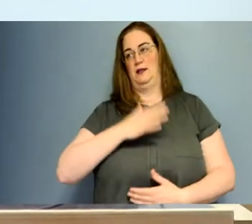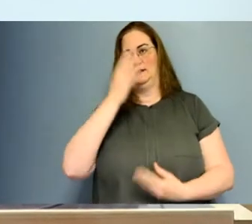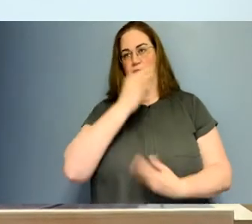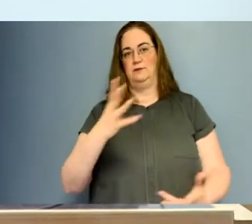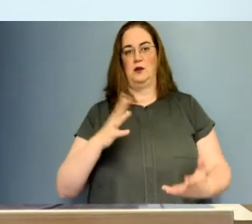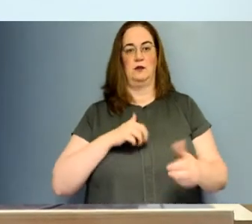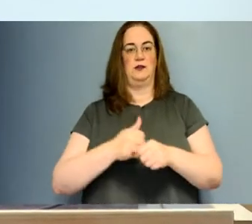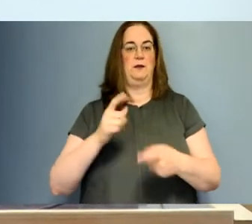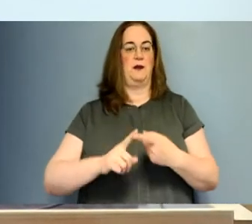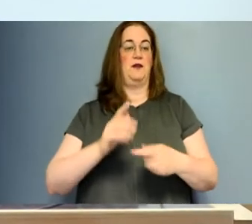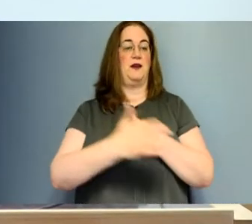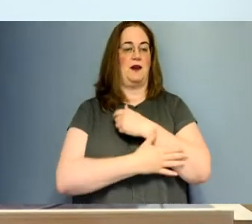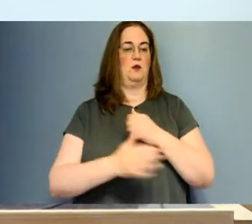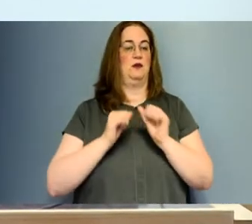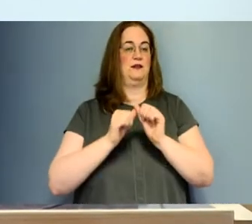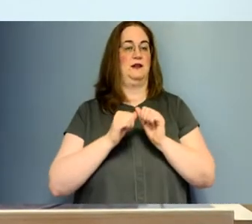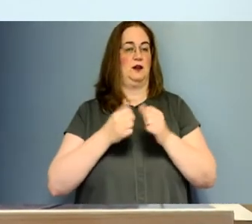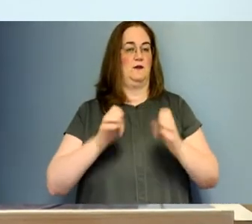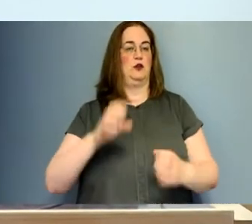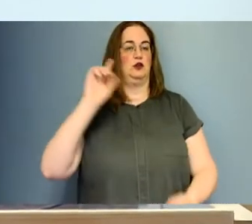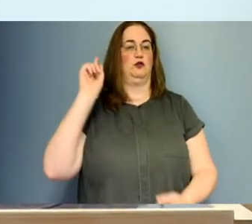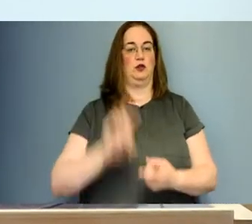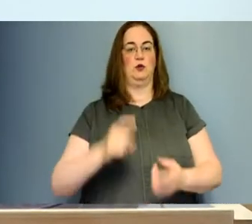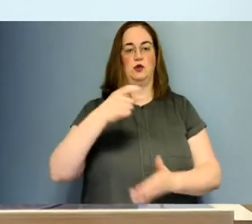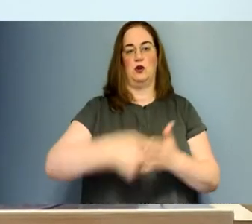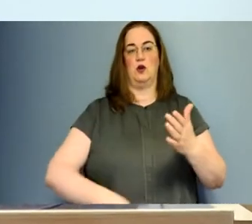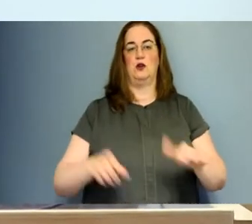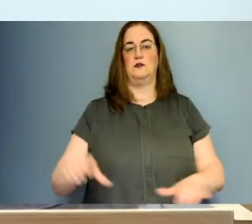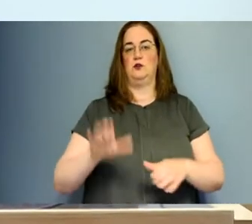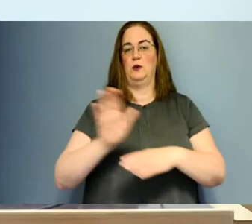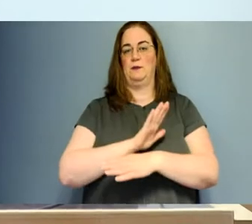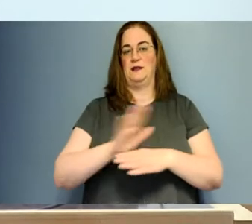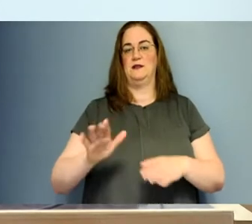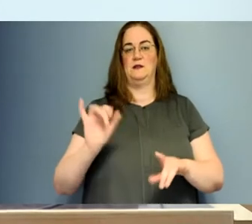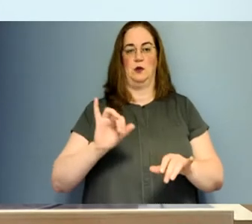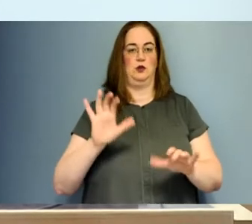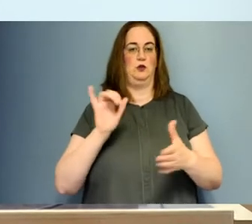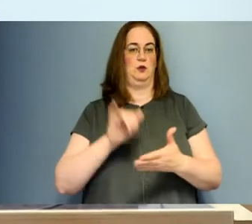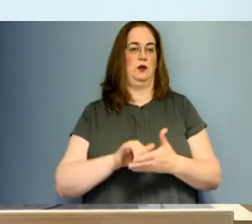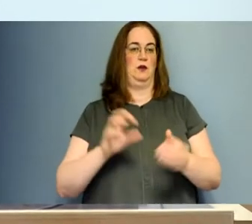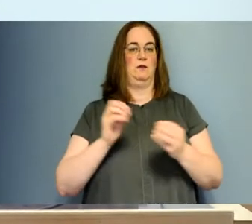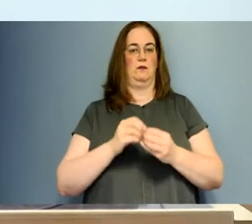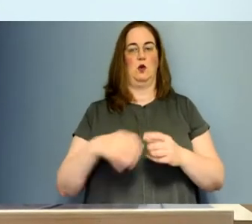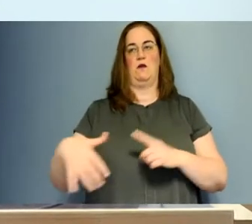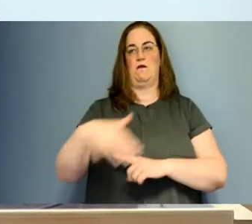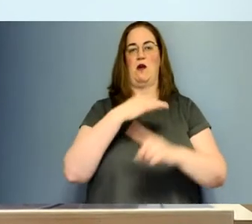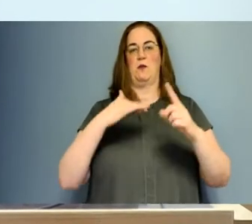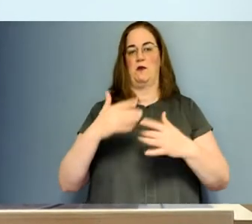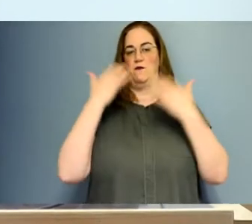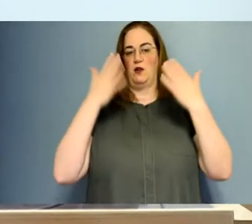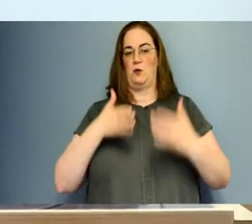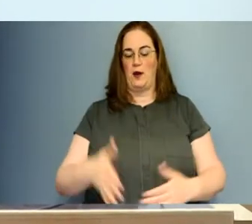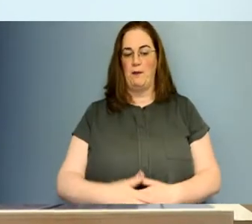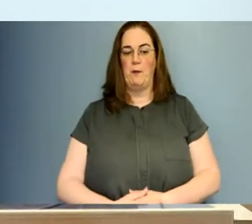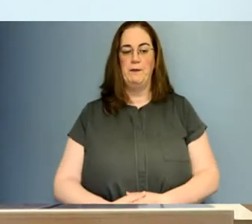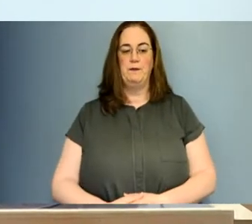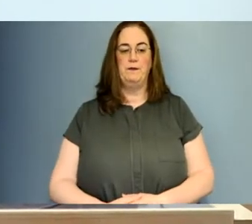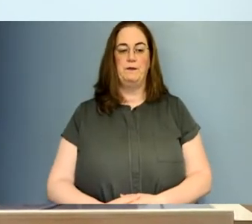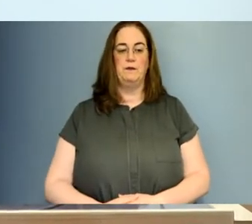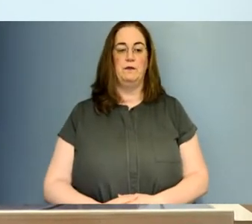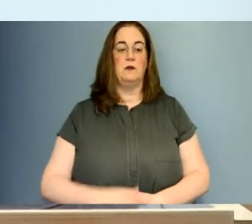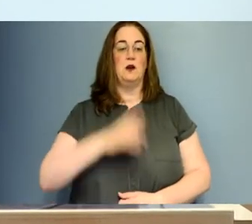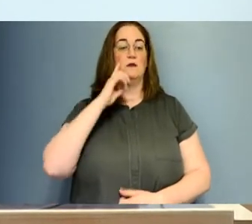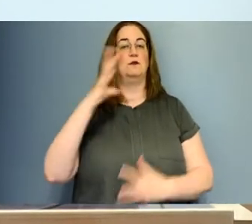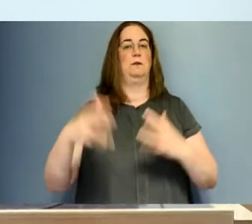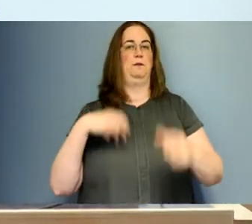about the county's continued efforts to reduce the cost of doing business while doing so in a more environmentally friendly way. So for